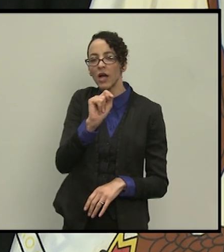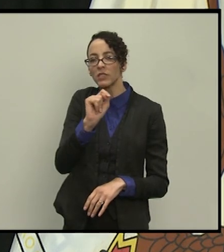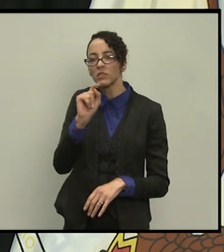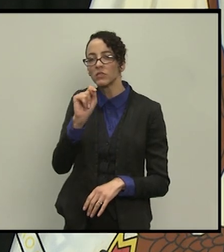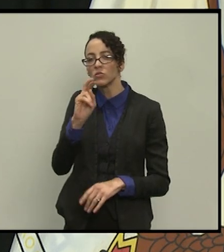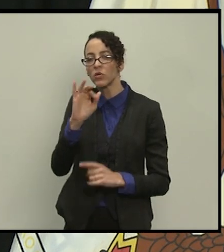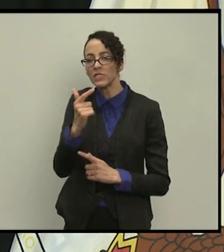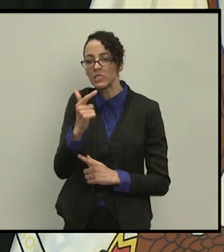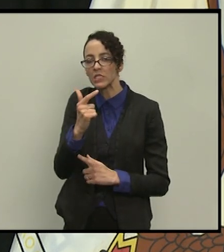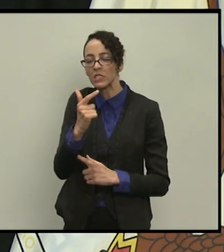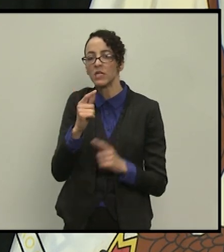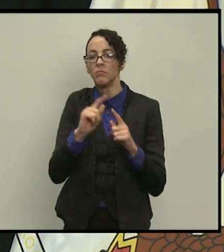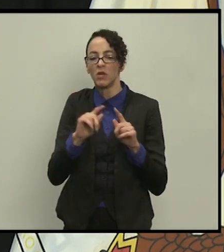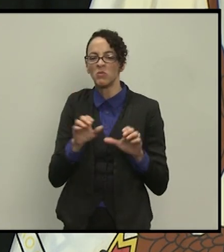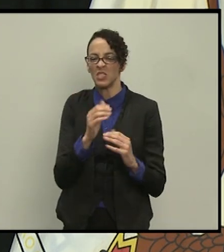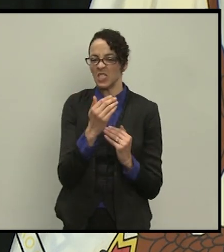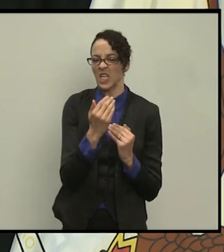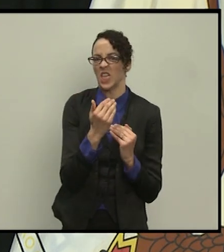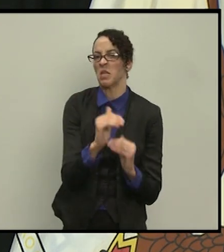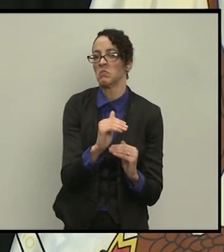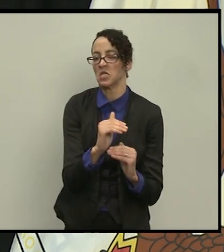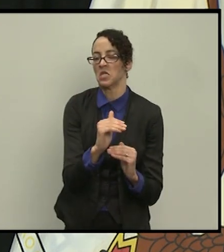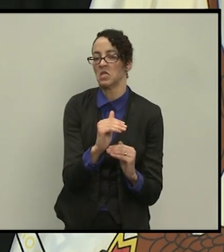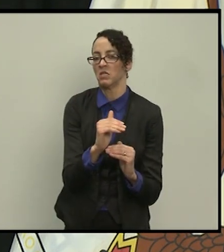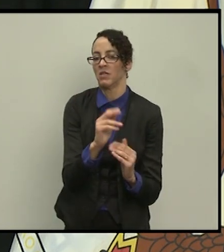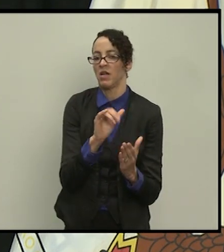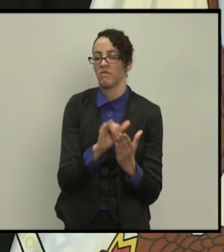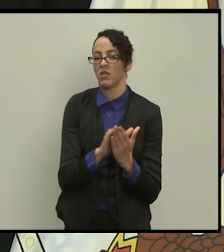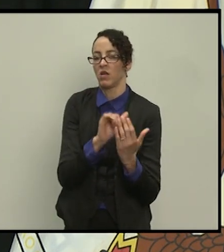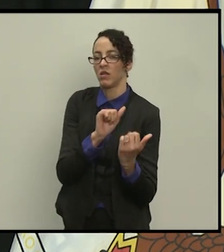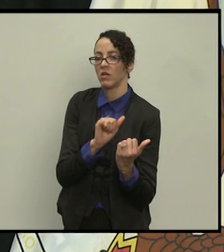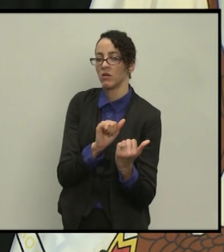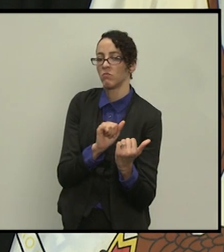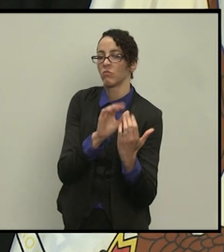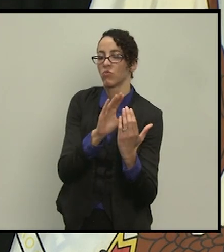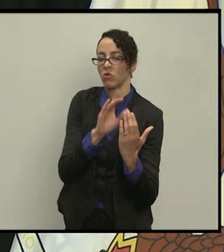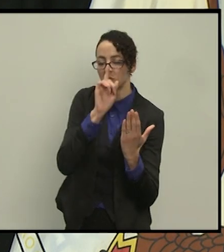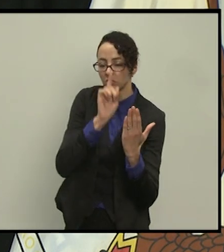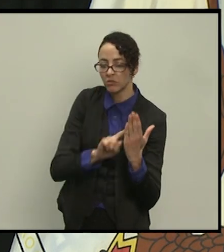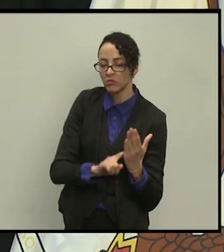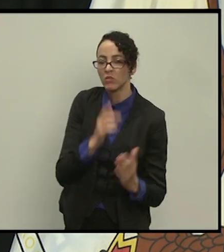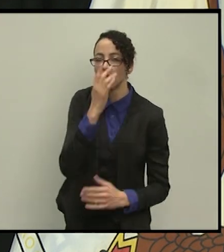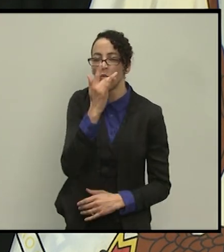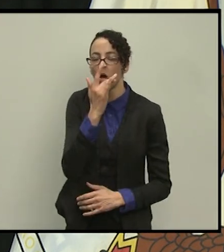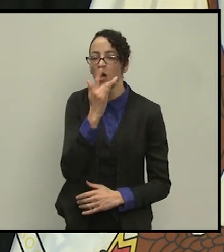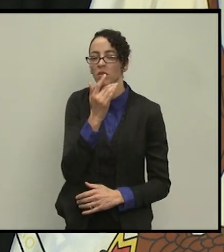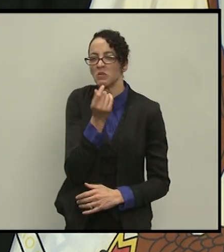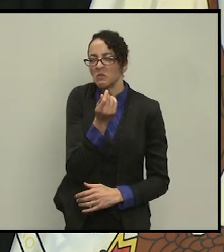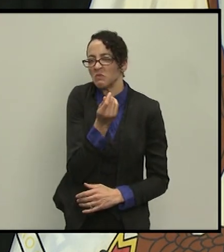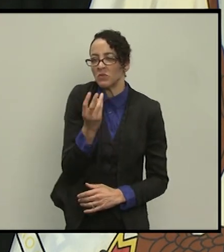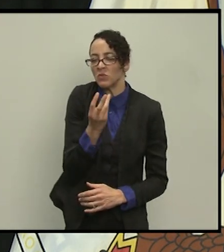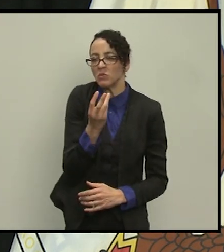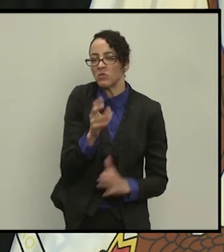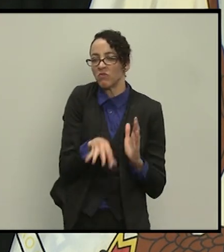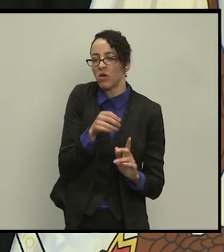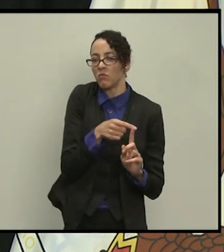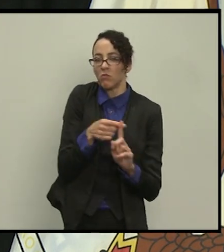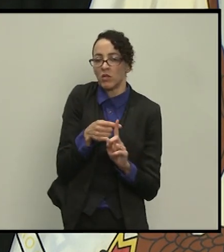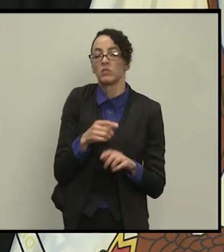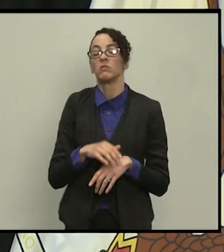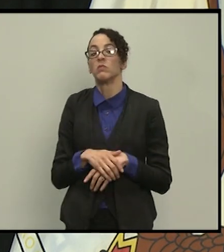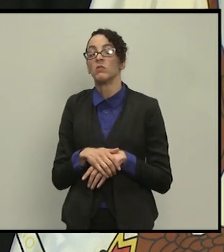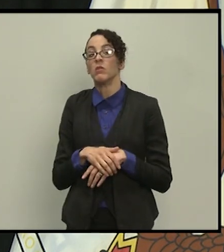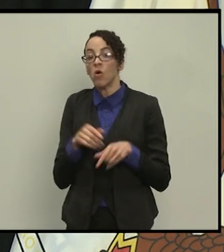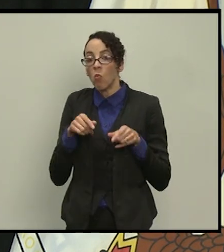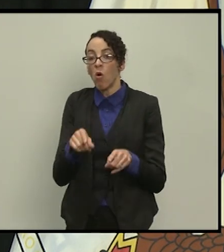an increased number of cases as a result of that investigation. As our testing capacity expands and as we are